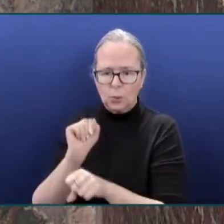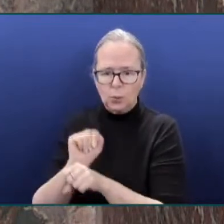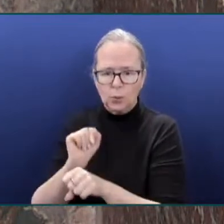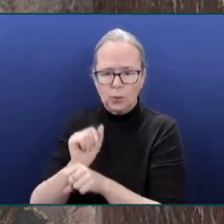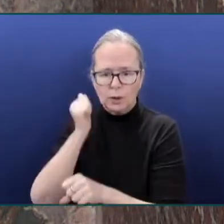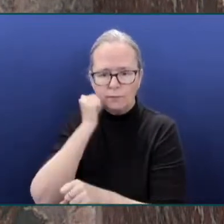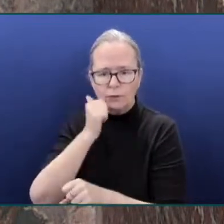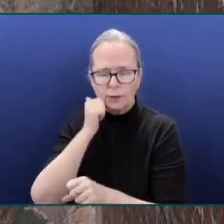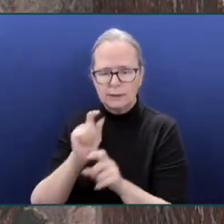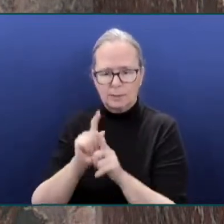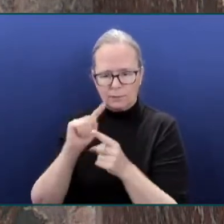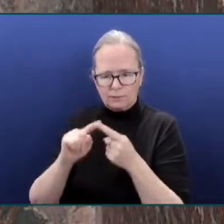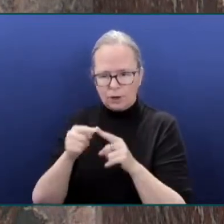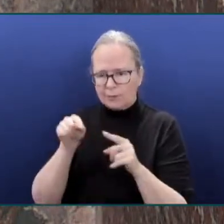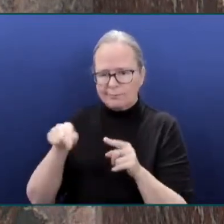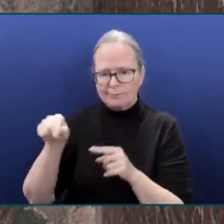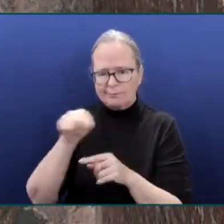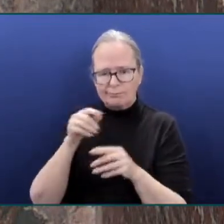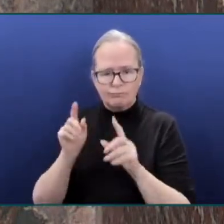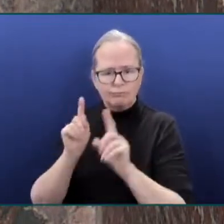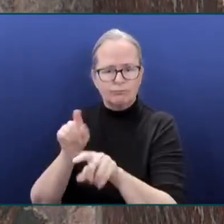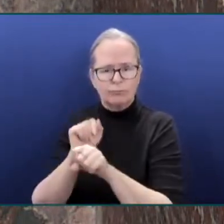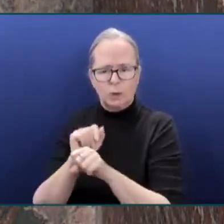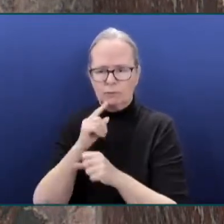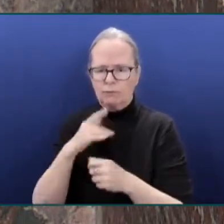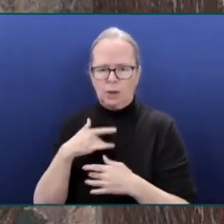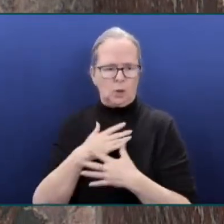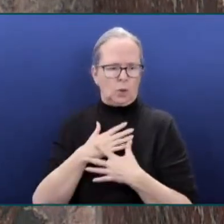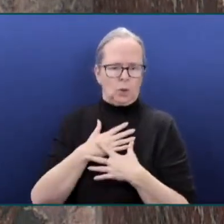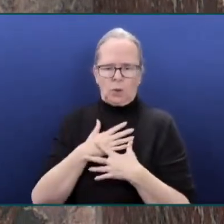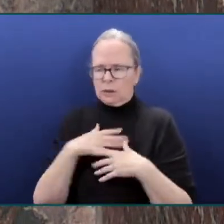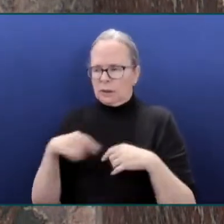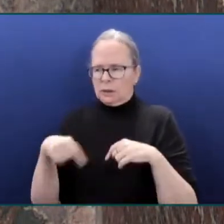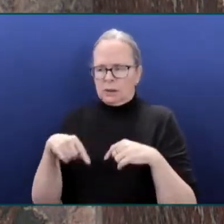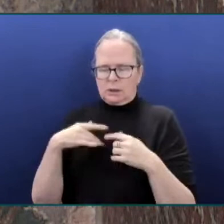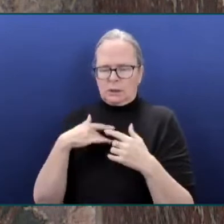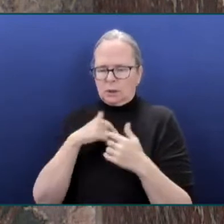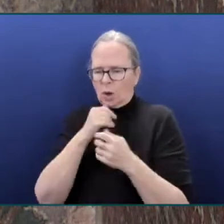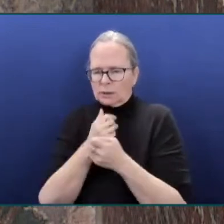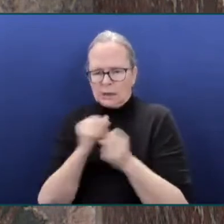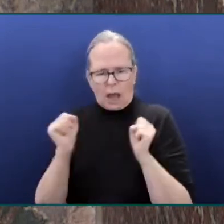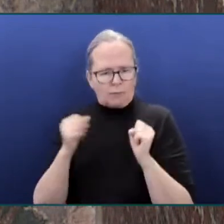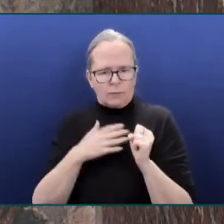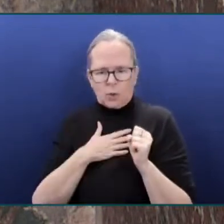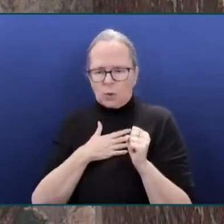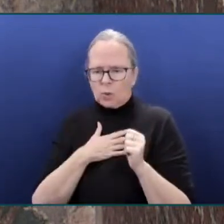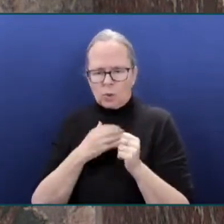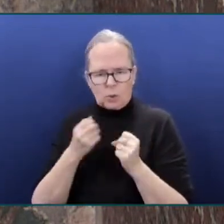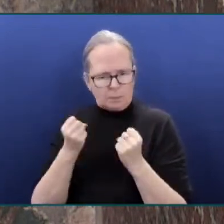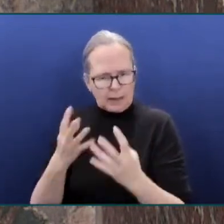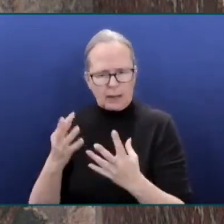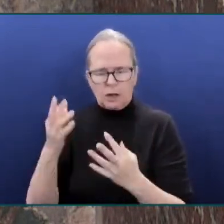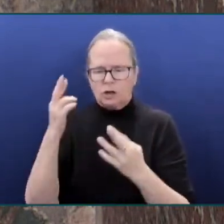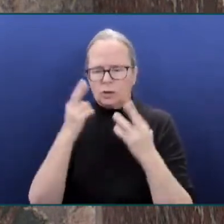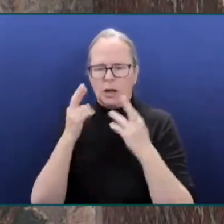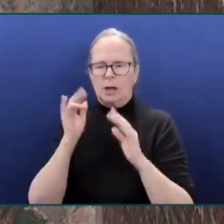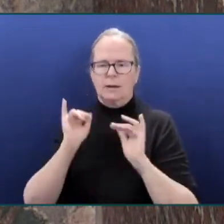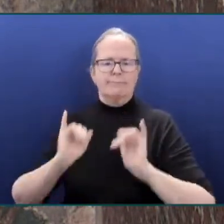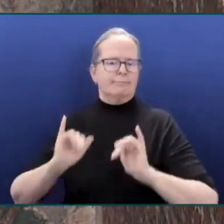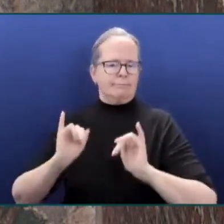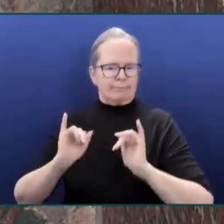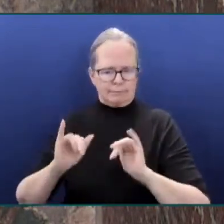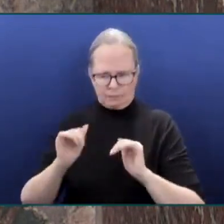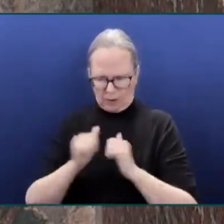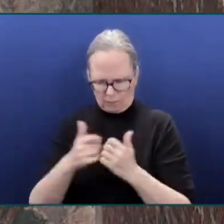And I know each member in this House recognizes what it means when your children or your spouse or your parent is walking